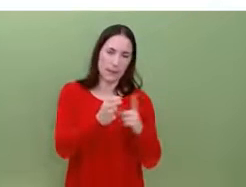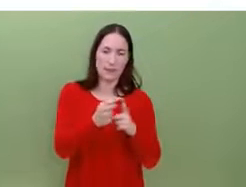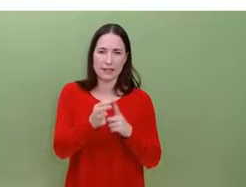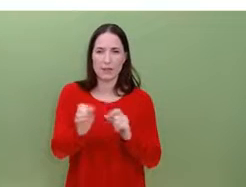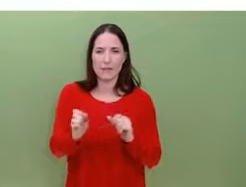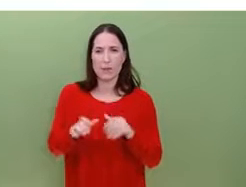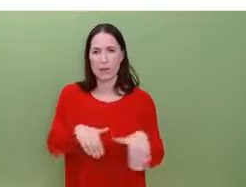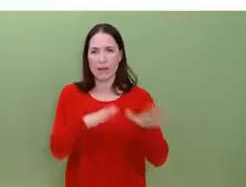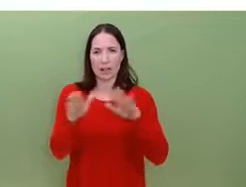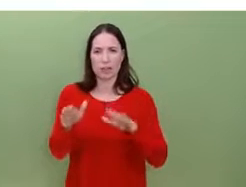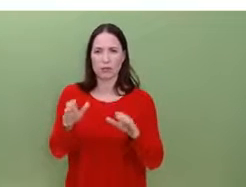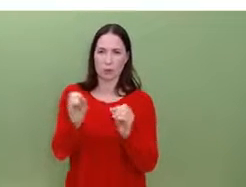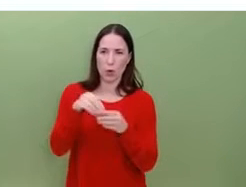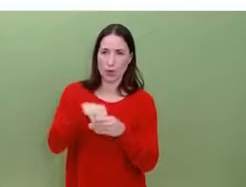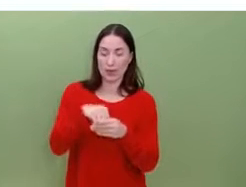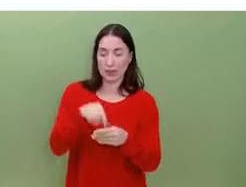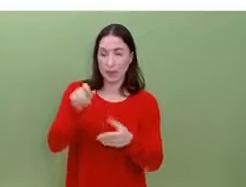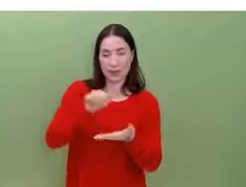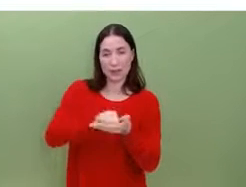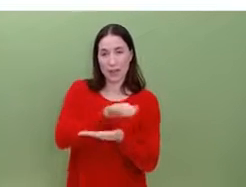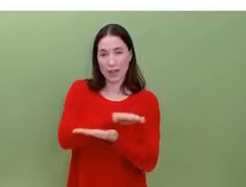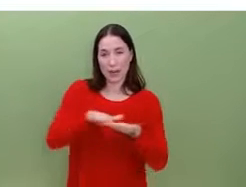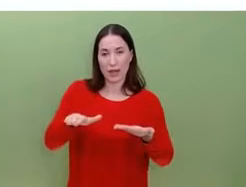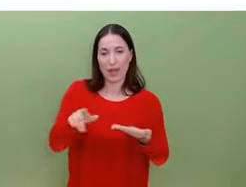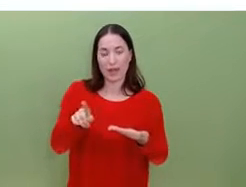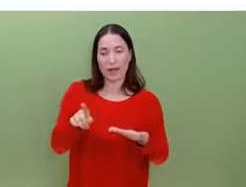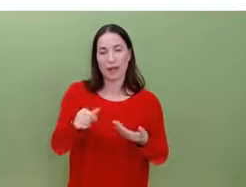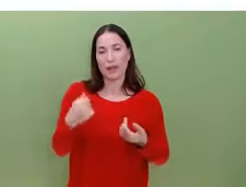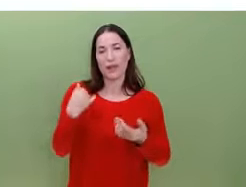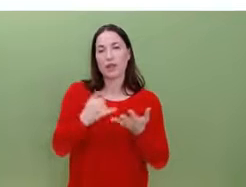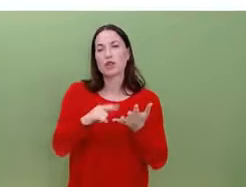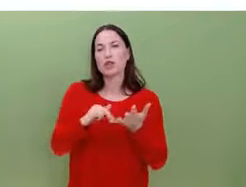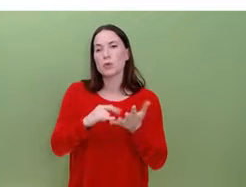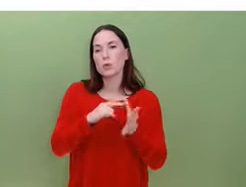Holly, you're absolutely right. Susan, who presented today,